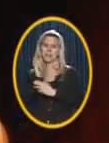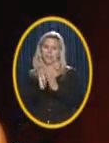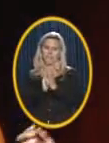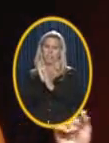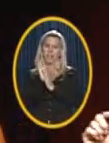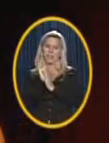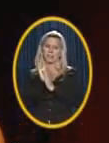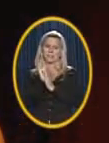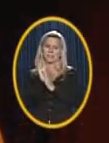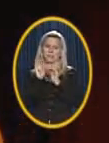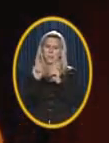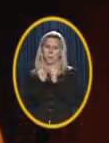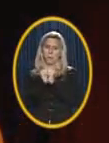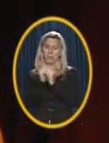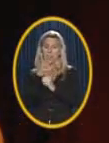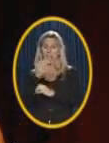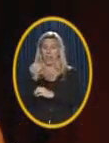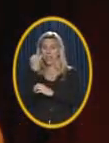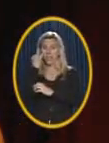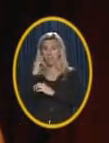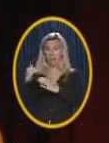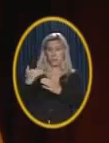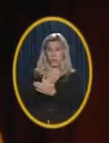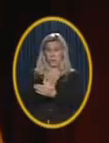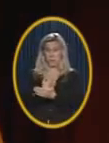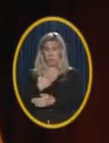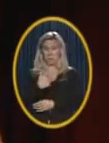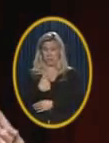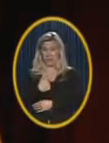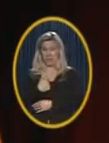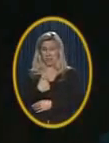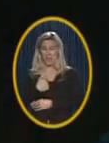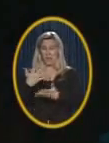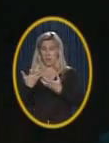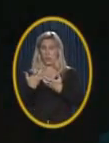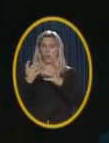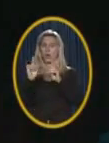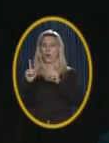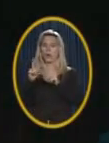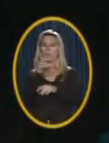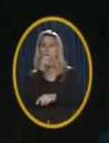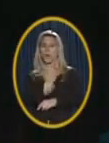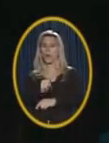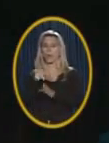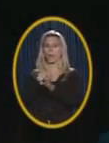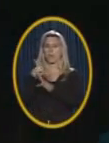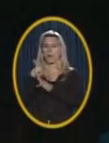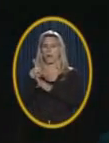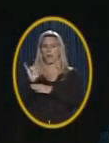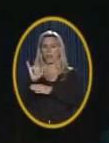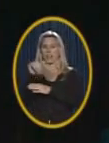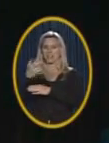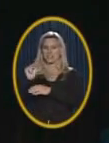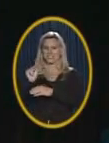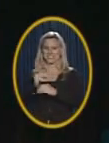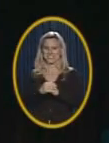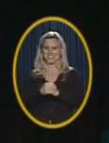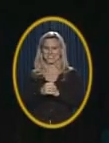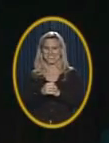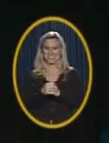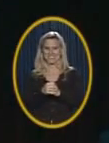And if you're a rookie and you're going on something like that, you want to go with an old pro. And so